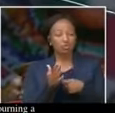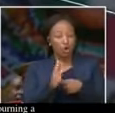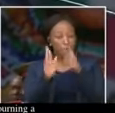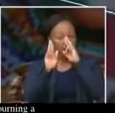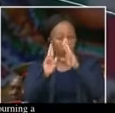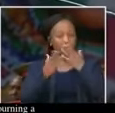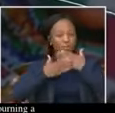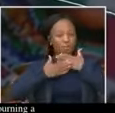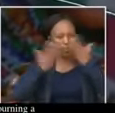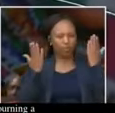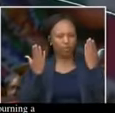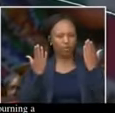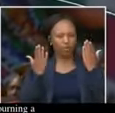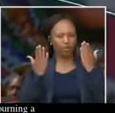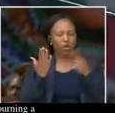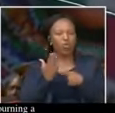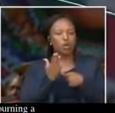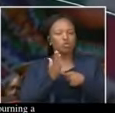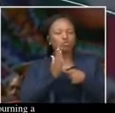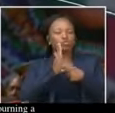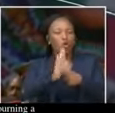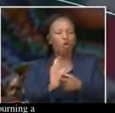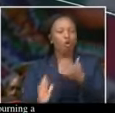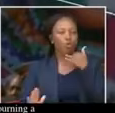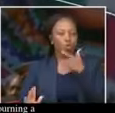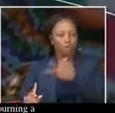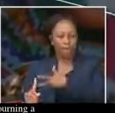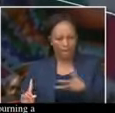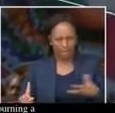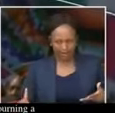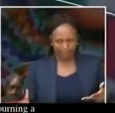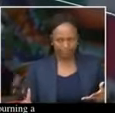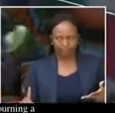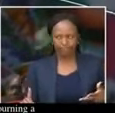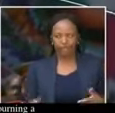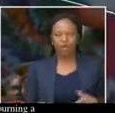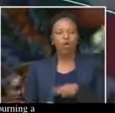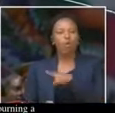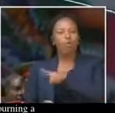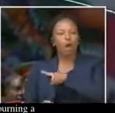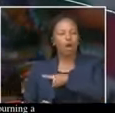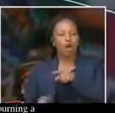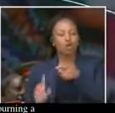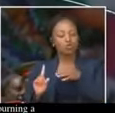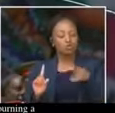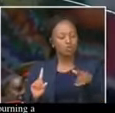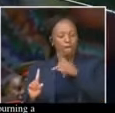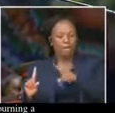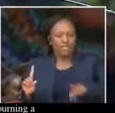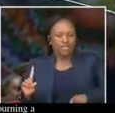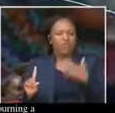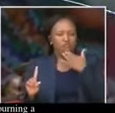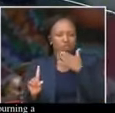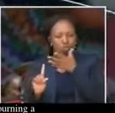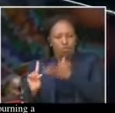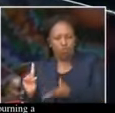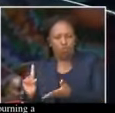disrespect will be showing Mama disrespect, because you are the president of